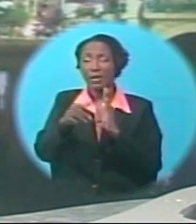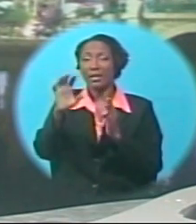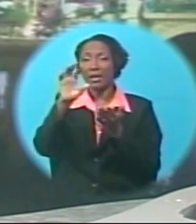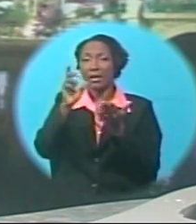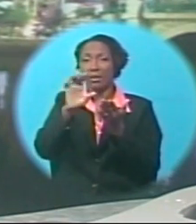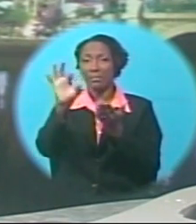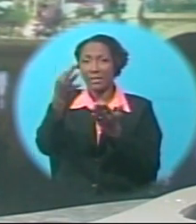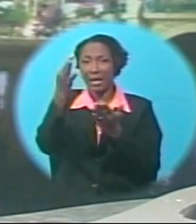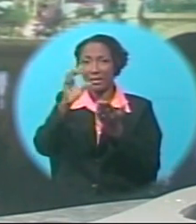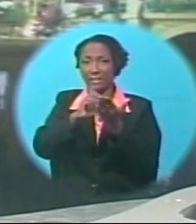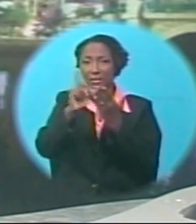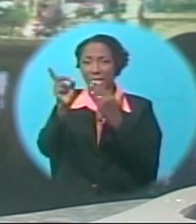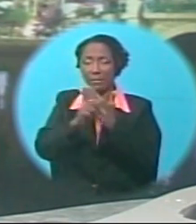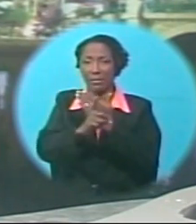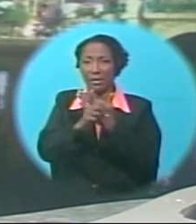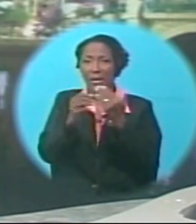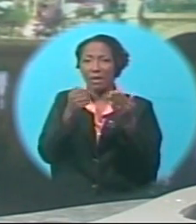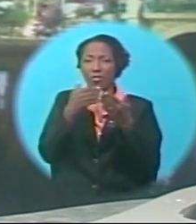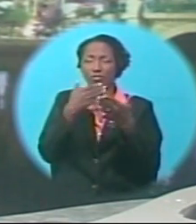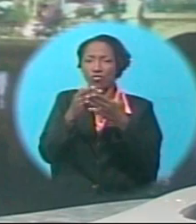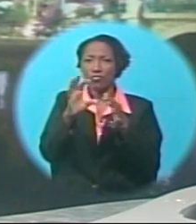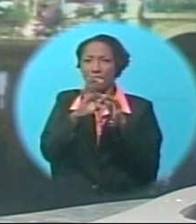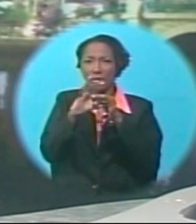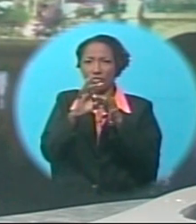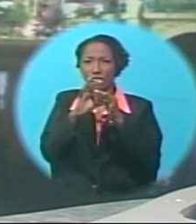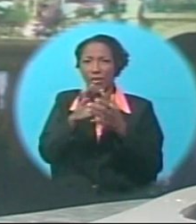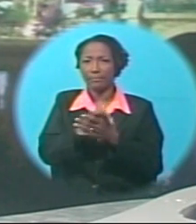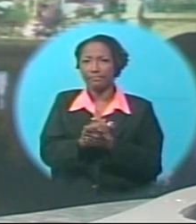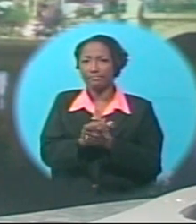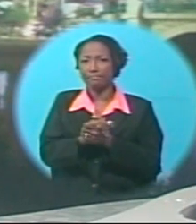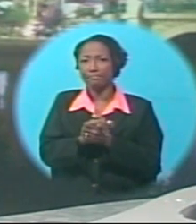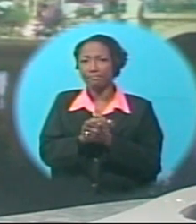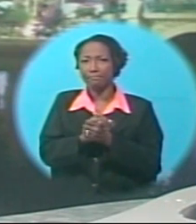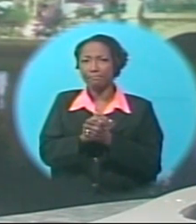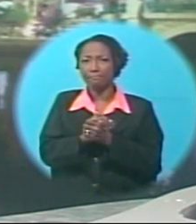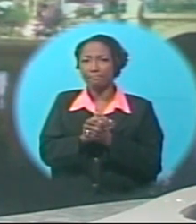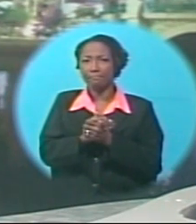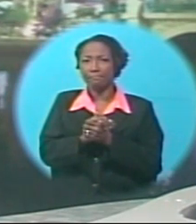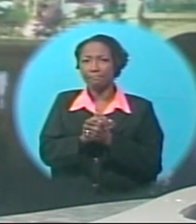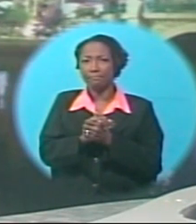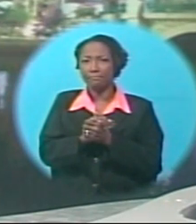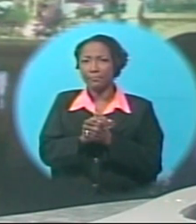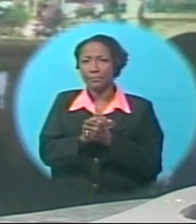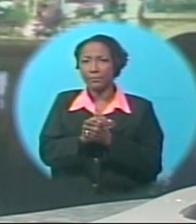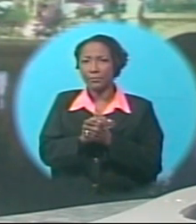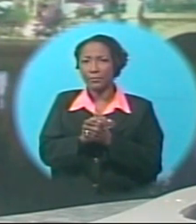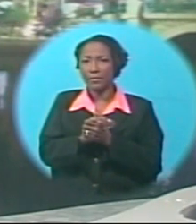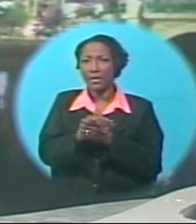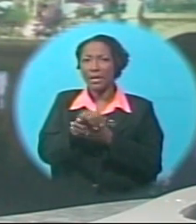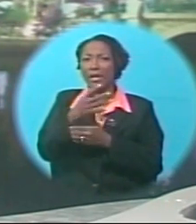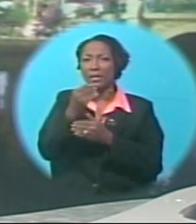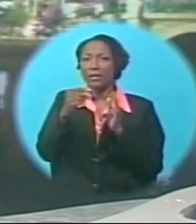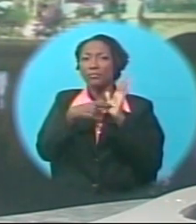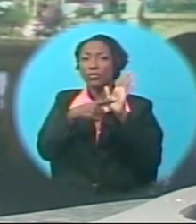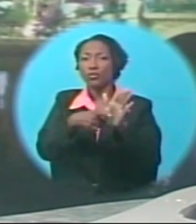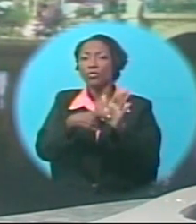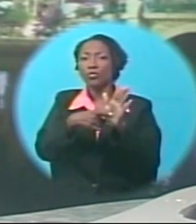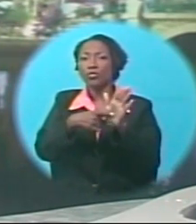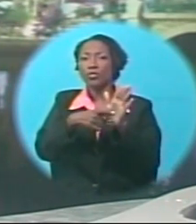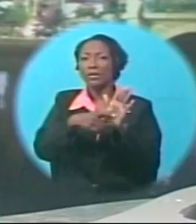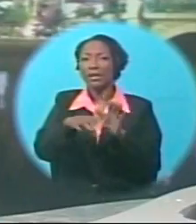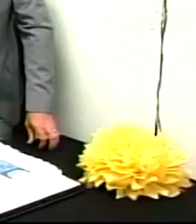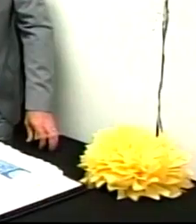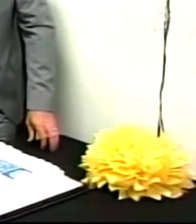relationship. The UN, as part of its activities to commemorate the 50th anniversary of Barbados' independence, mounted an exhibition